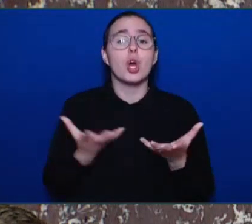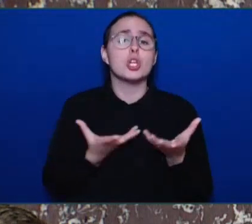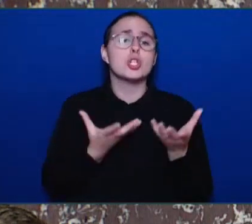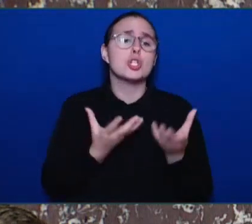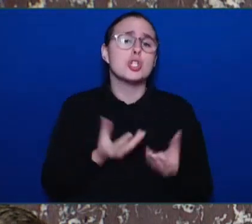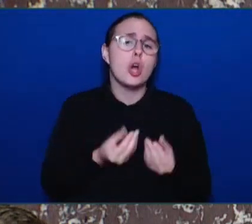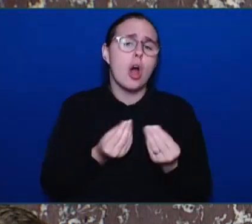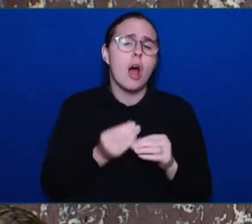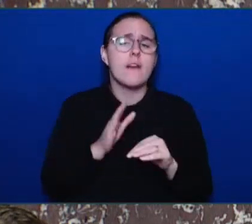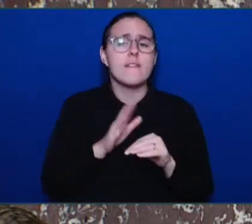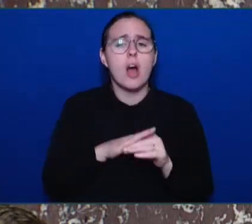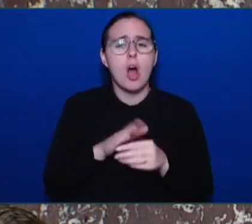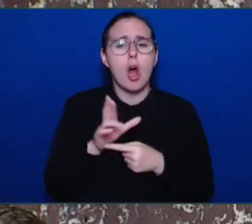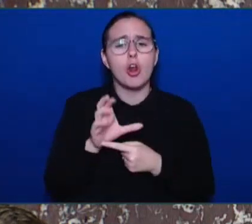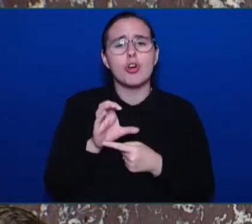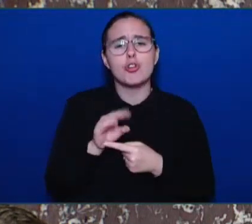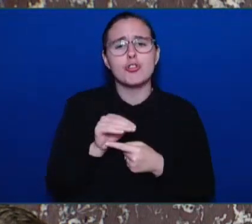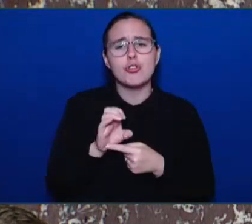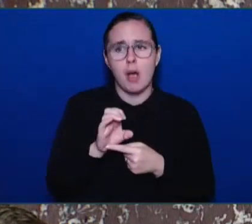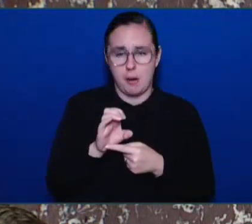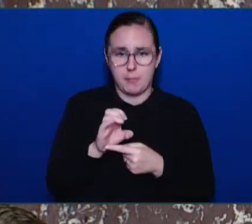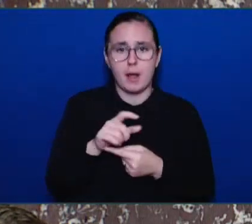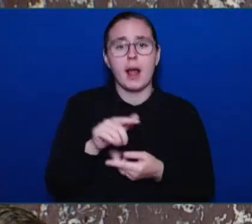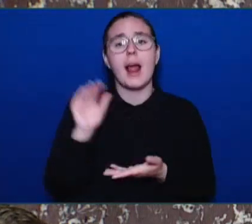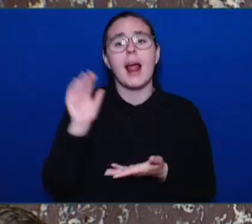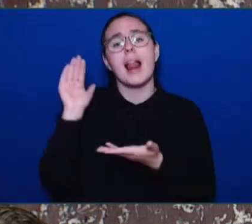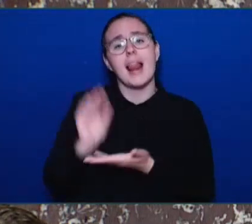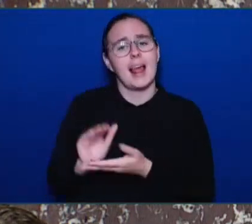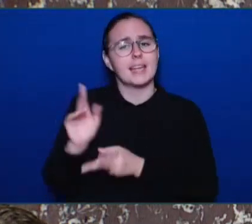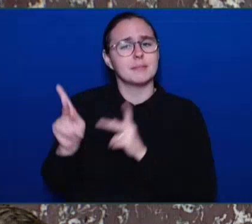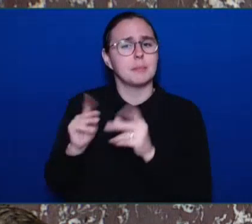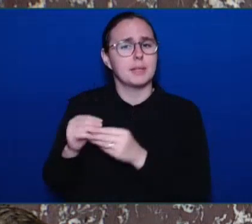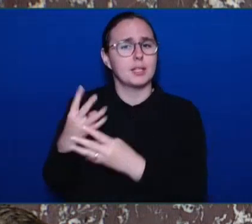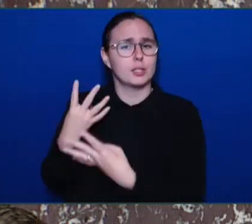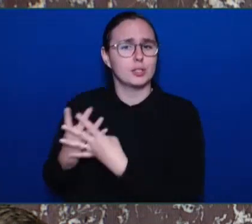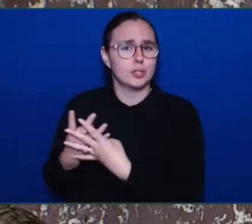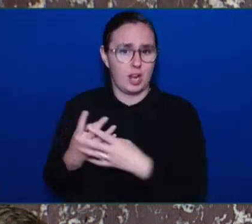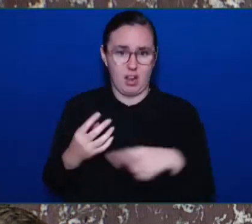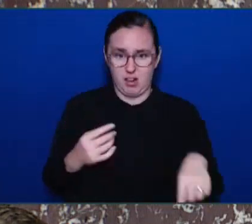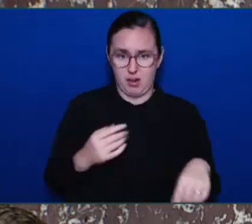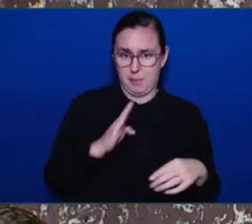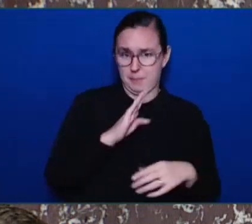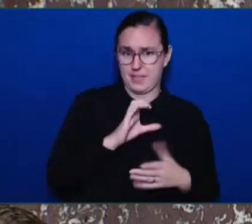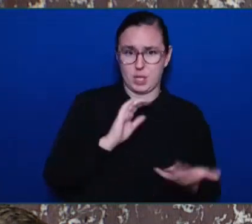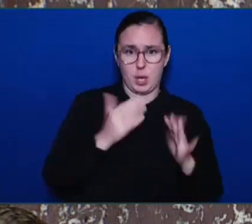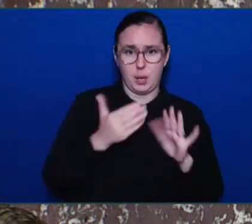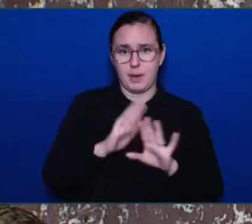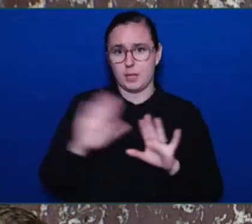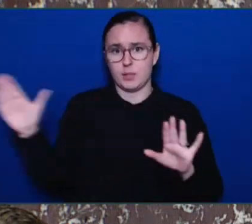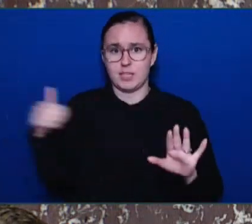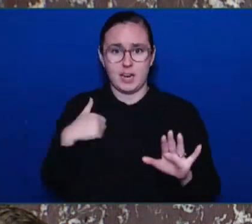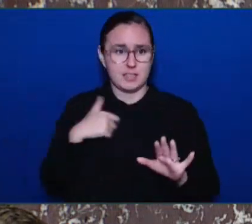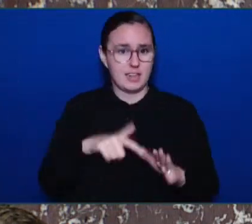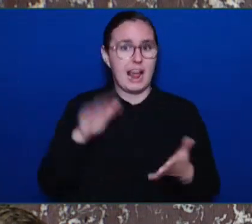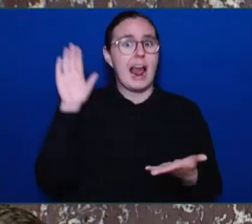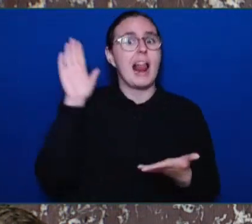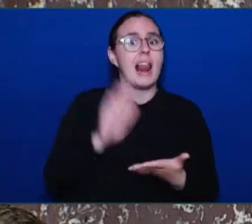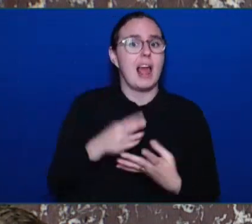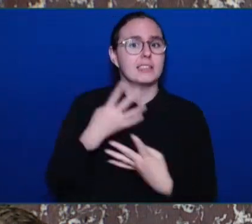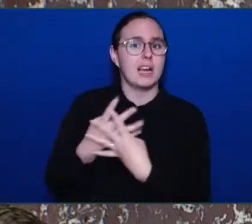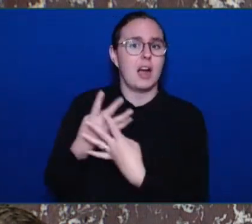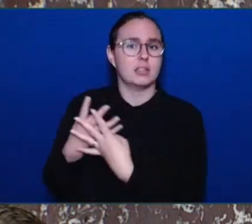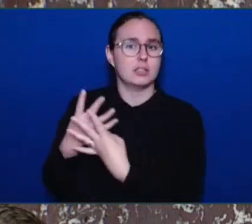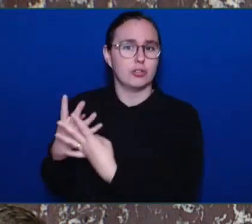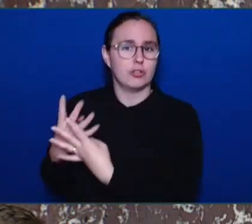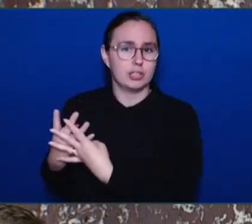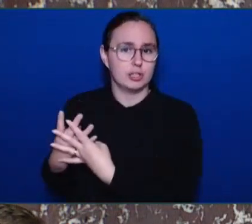British Columbia compared to the rest of the country that the Solicitor General likes to try to deflect away. I have news for the Solicitor General. The people of